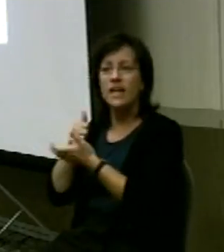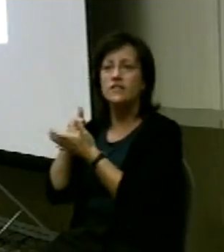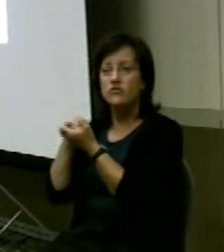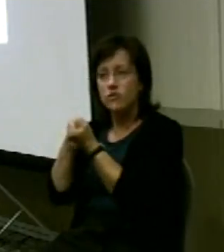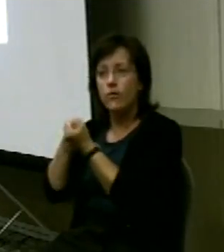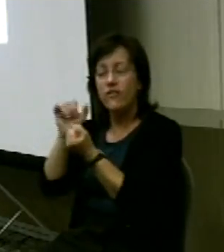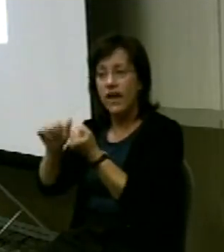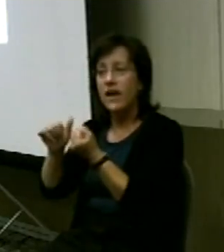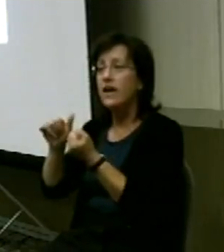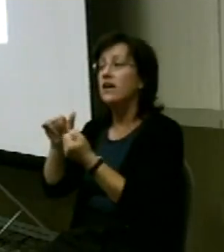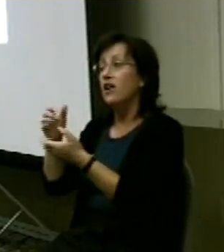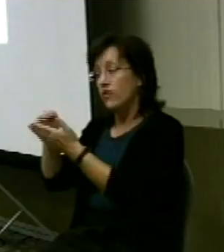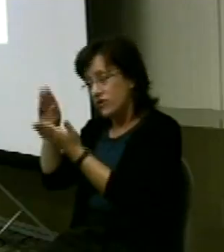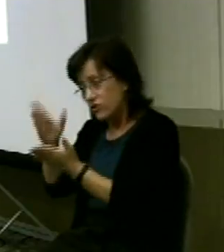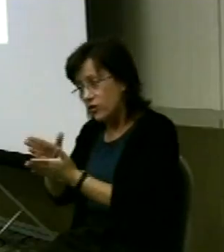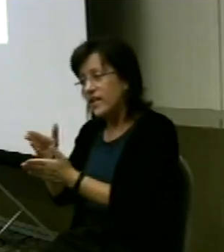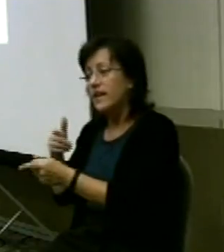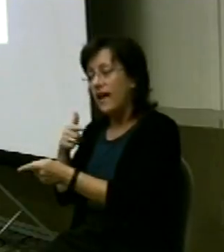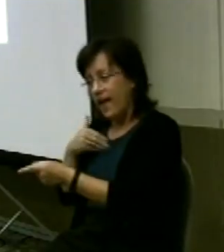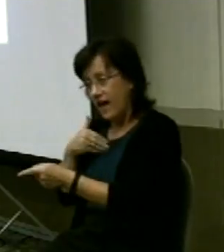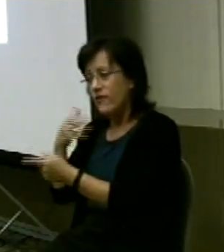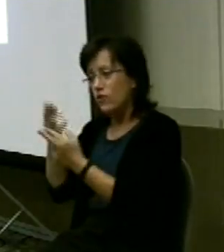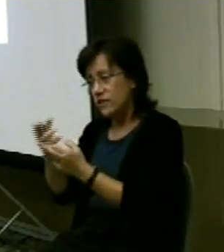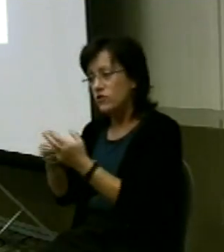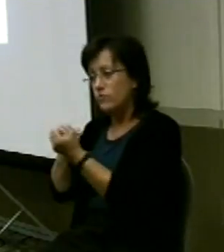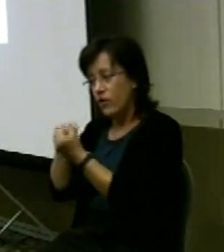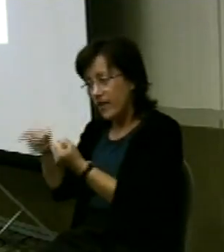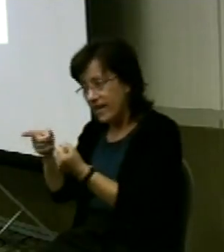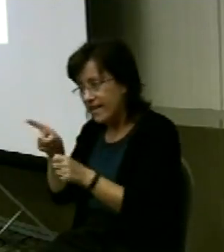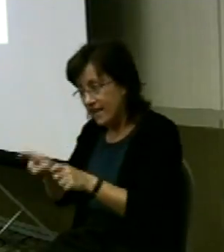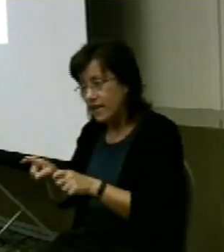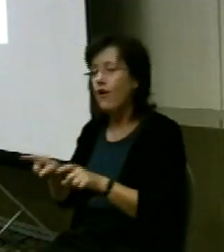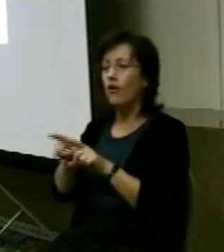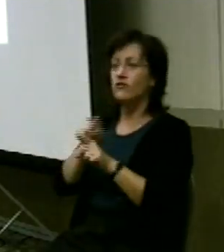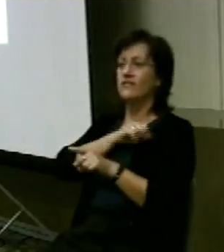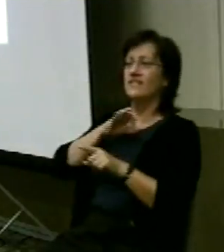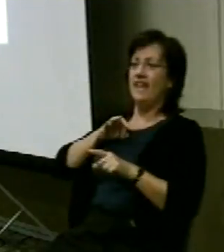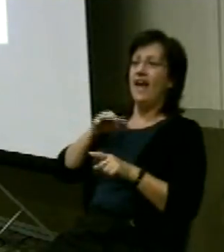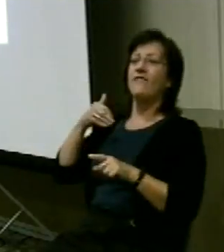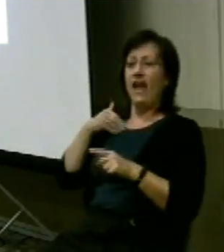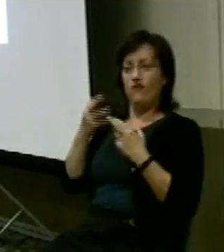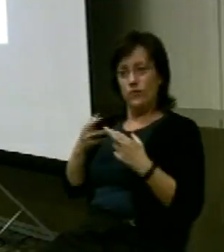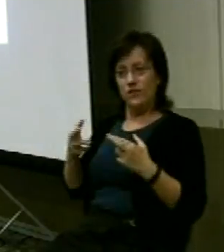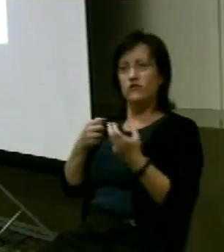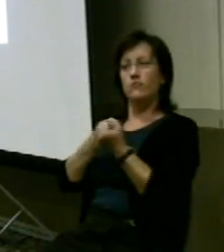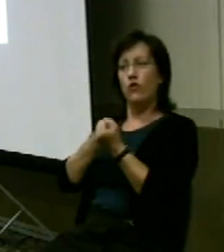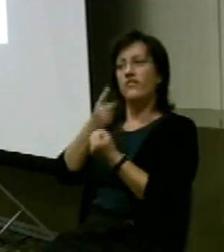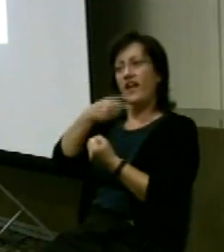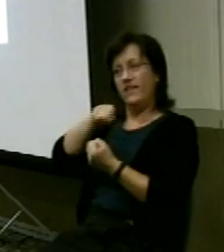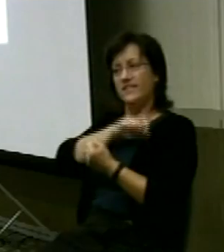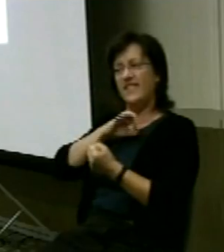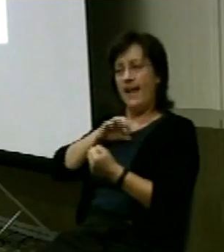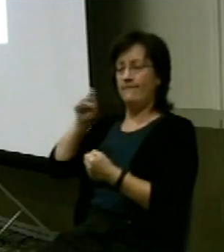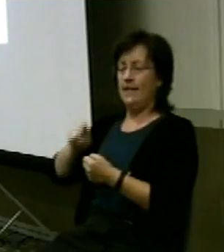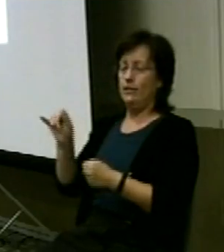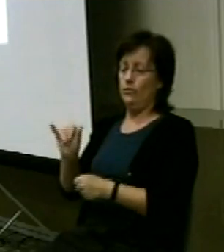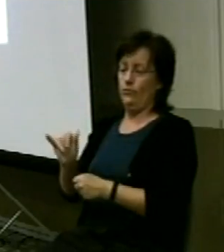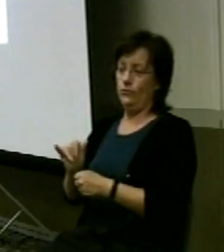student has the resources and the support that they need, but that the staff people have the resources and the supports that they need.